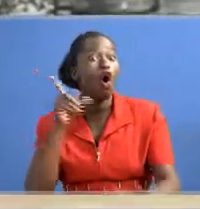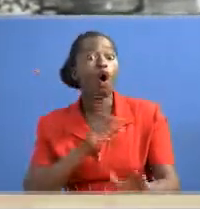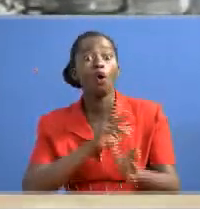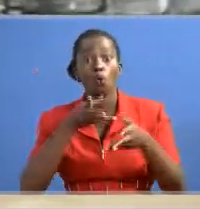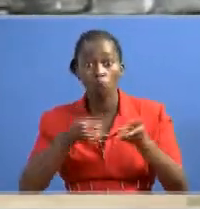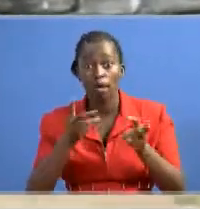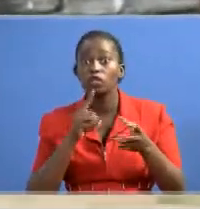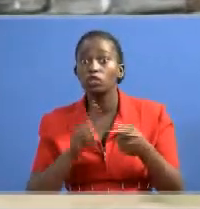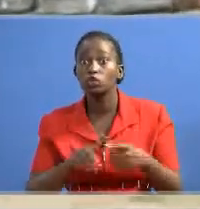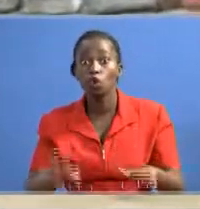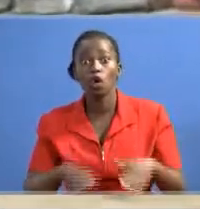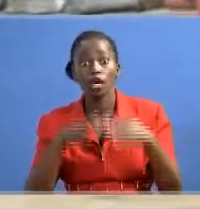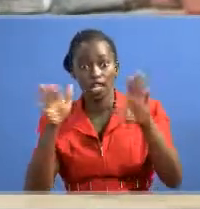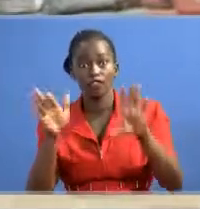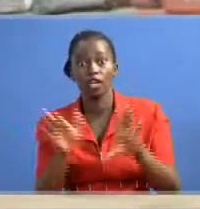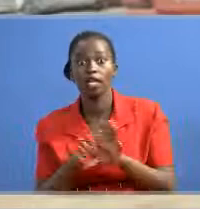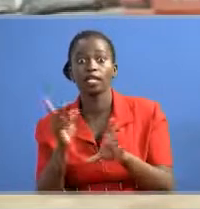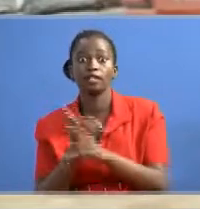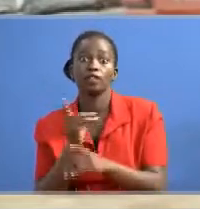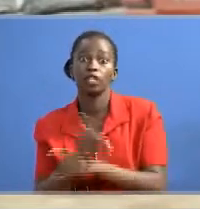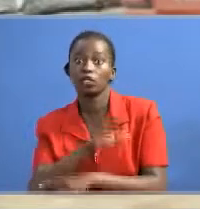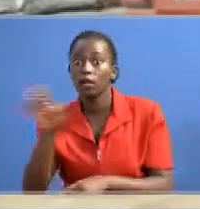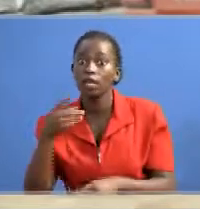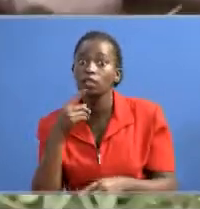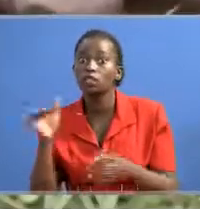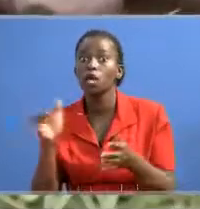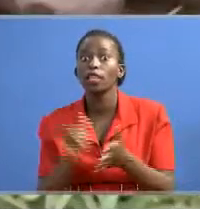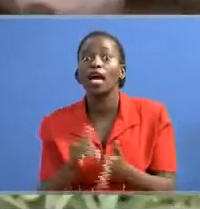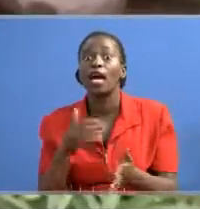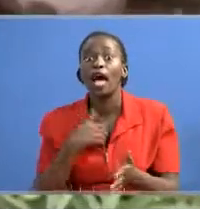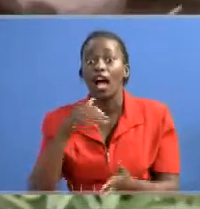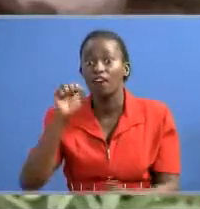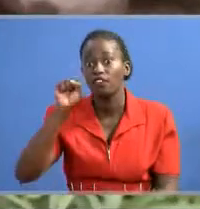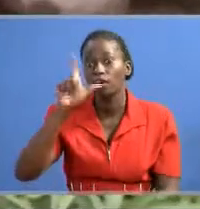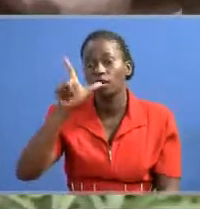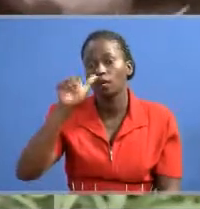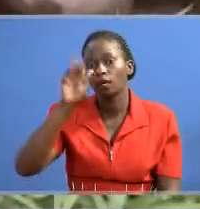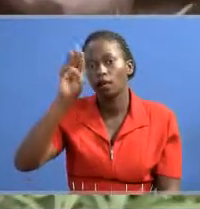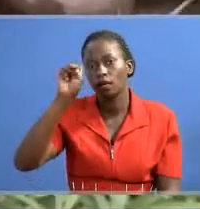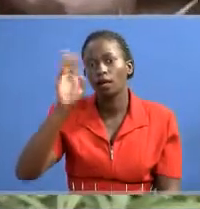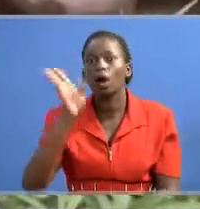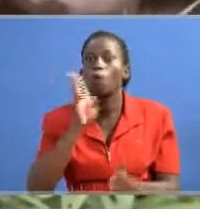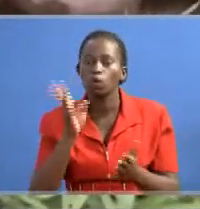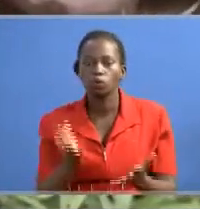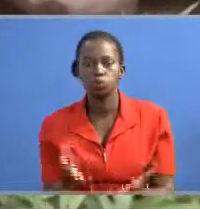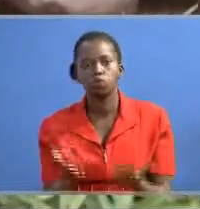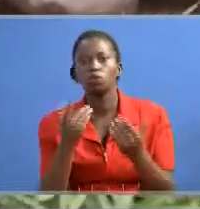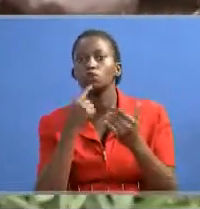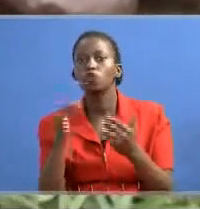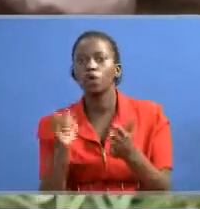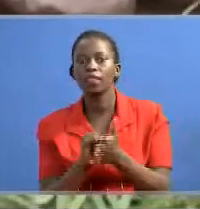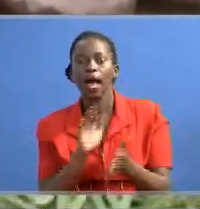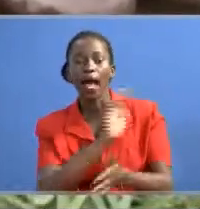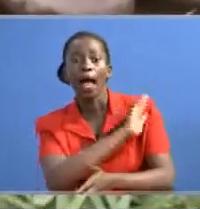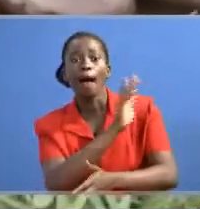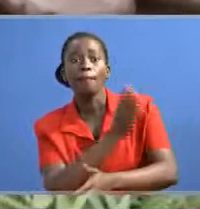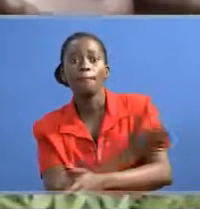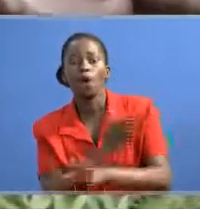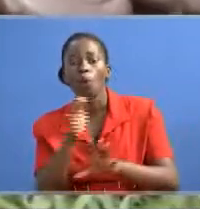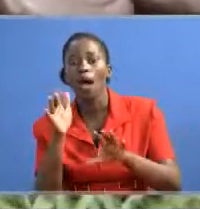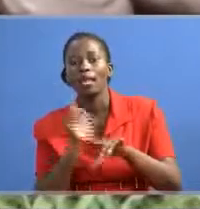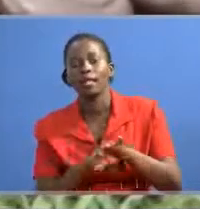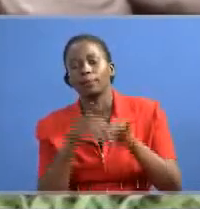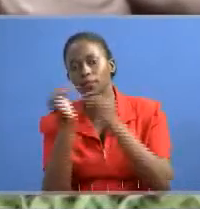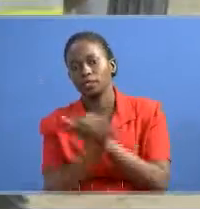provide electricity in Faza Island, one of the islands in Lamu County that had not been served with power since